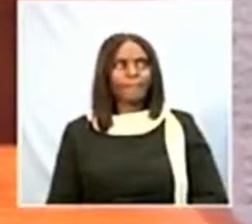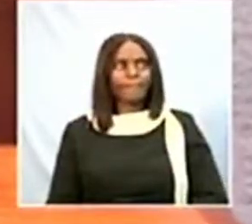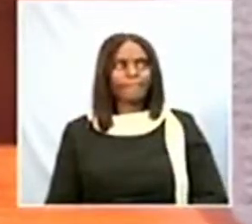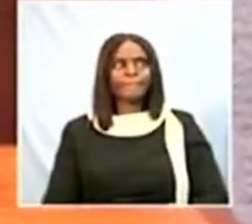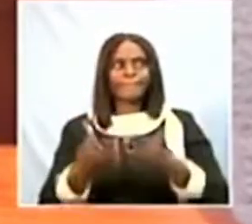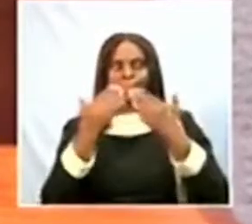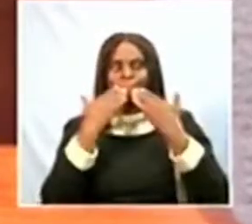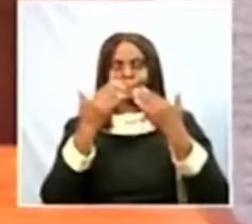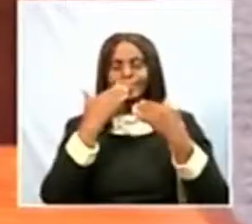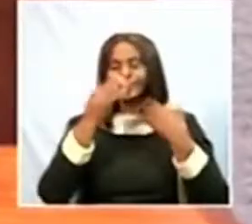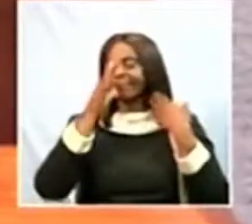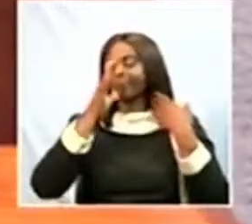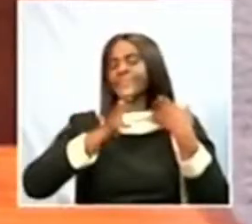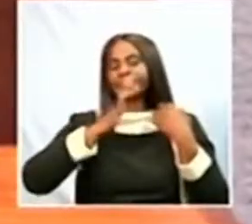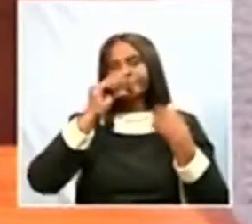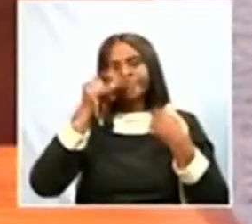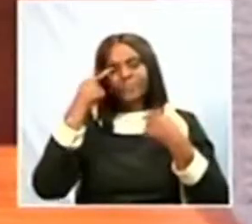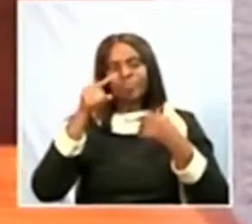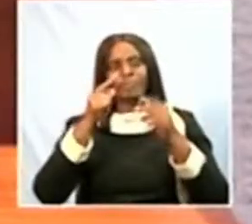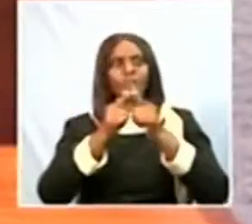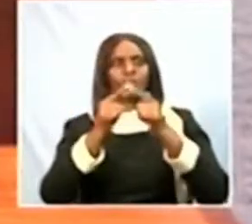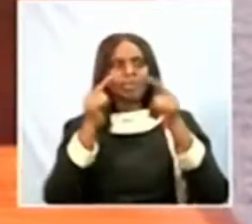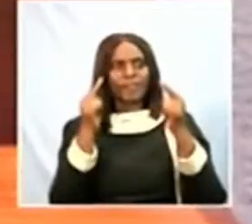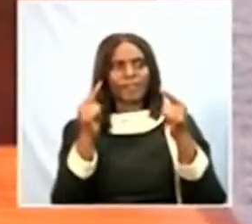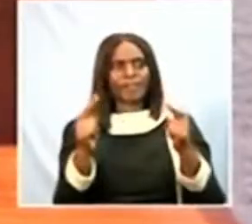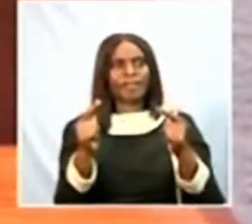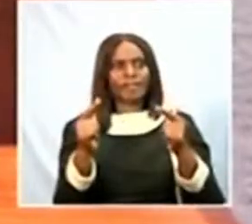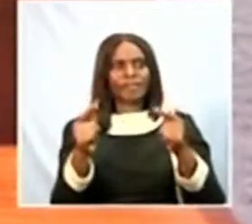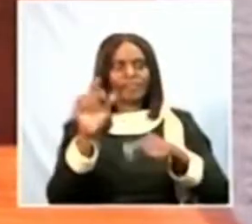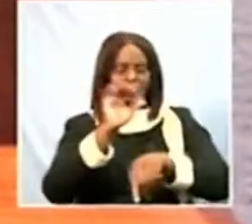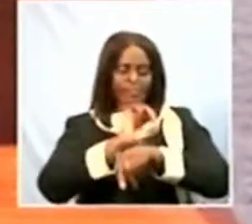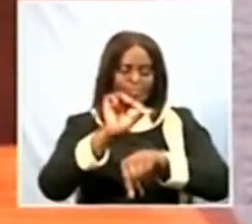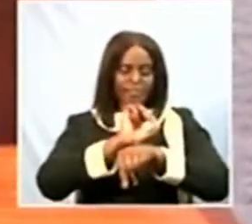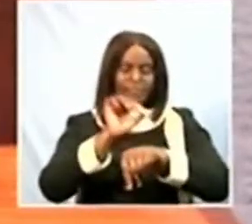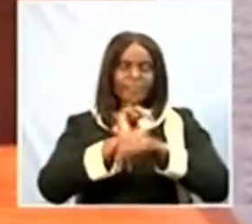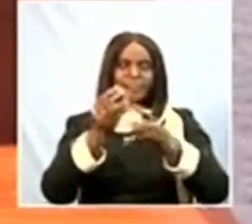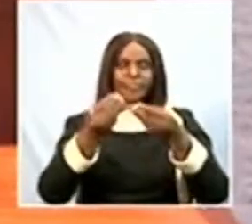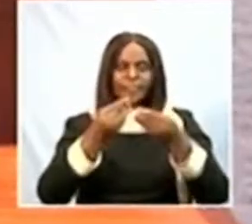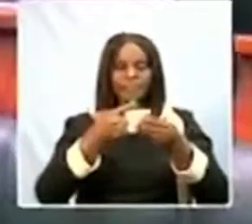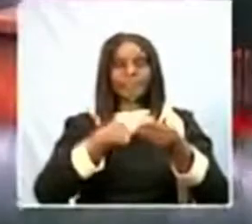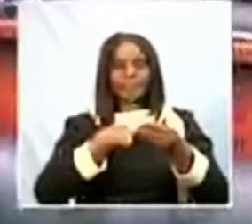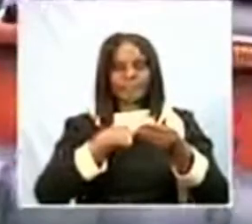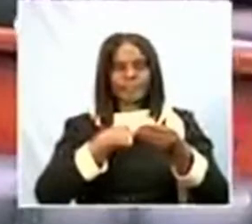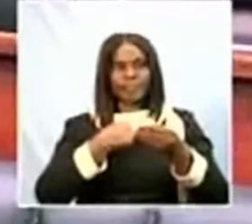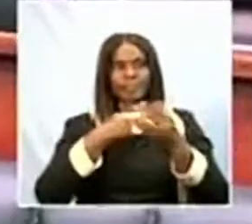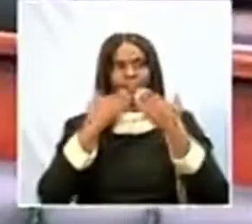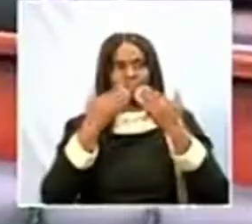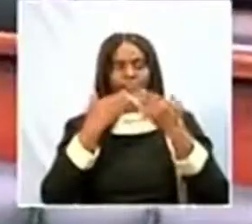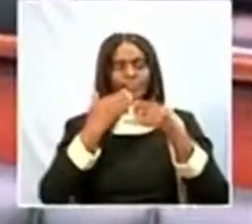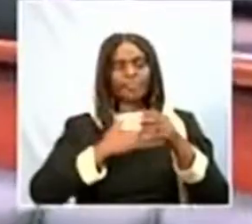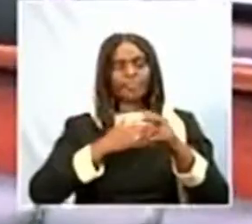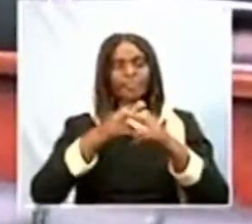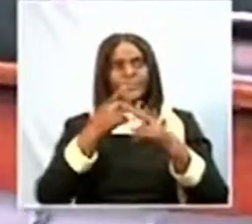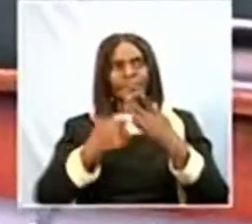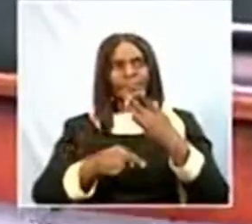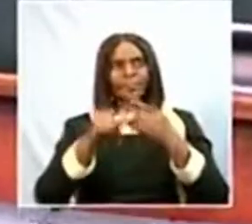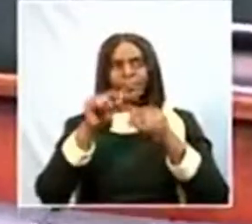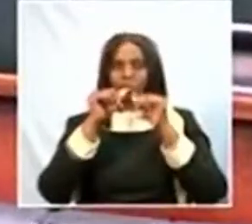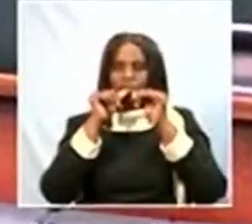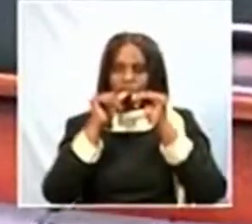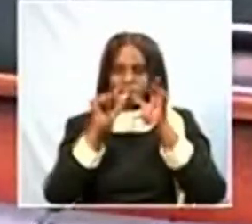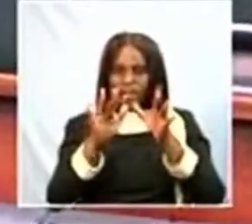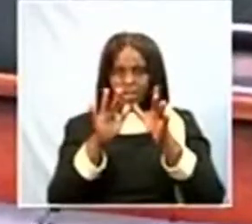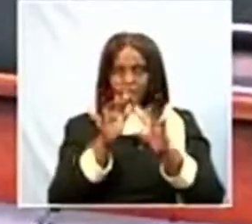Thank you, Madam Speaker, for the great opportunity you have given to me. My name is Blessings Nyirenda,